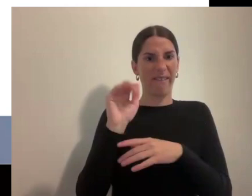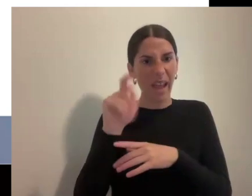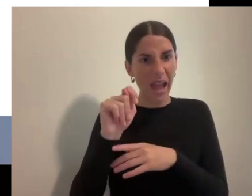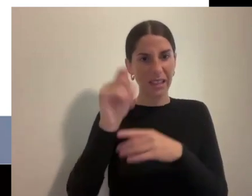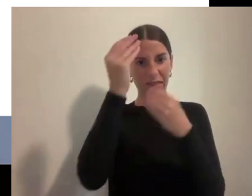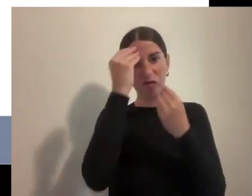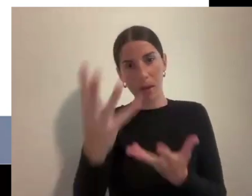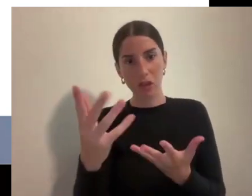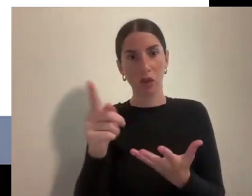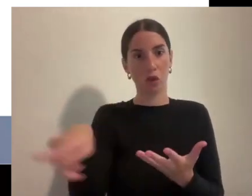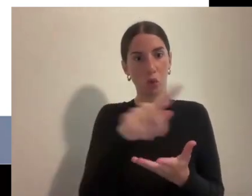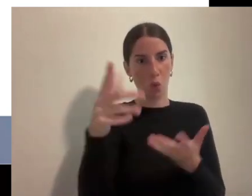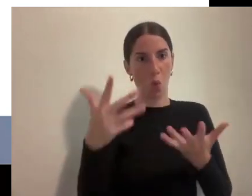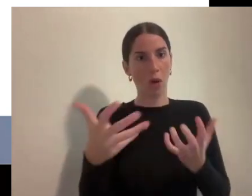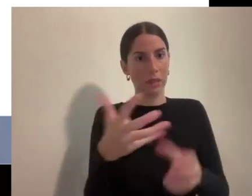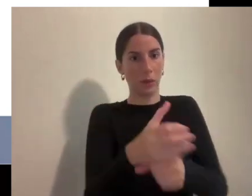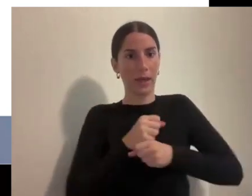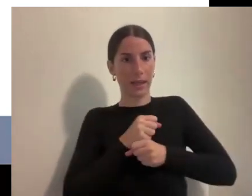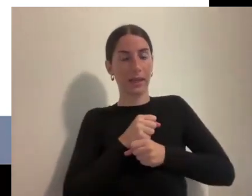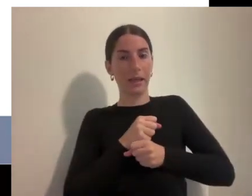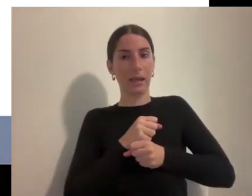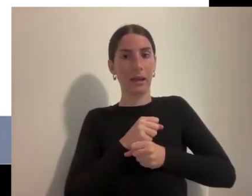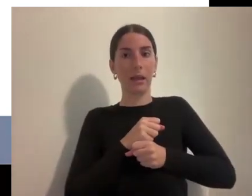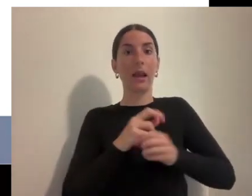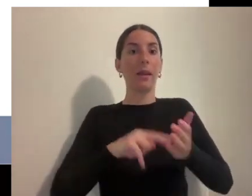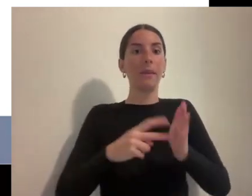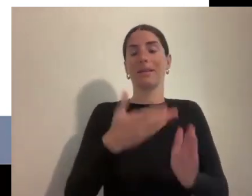information that you want to get, it's best to